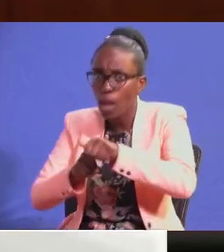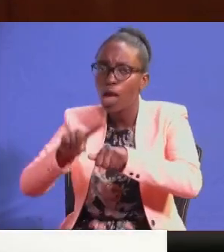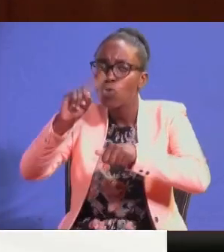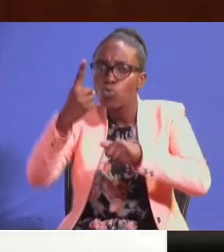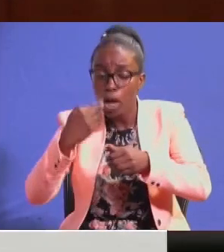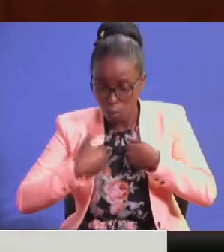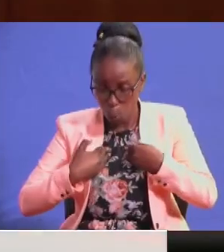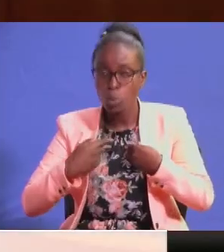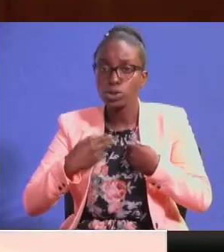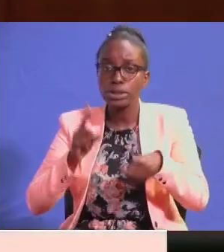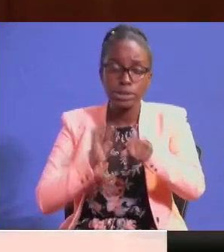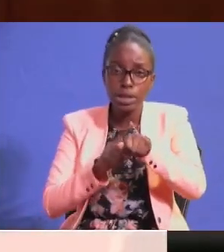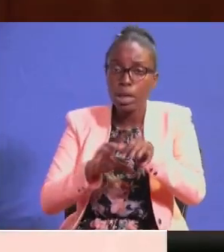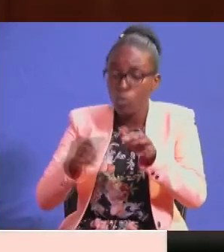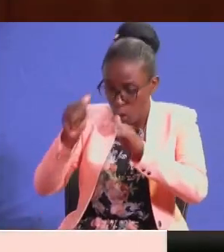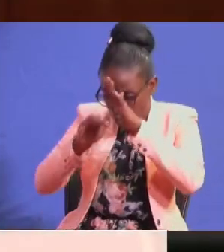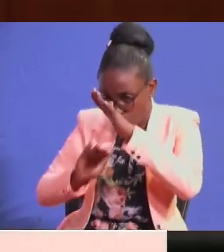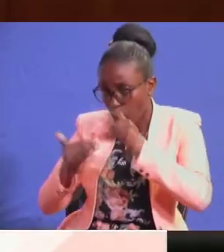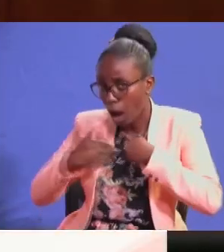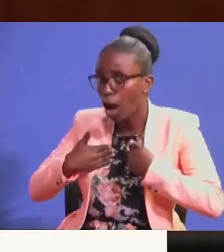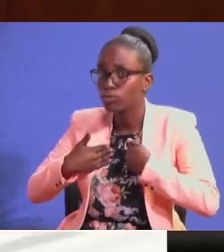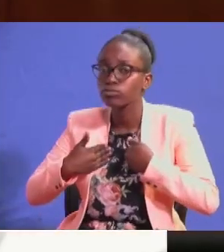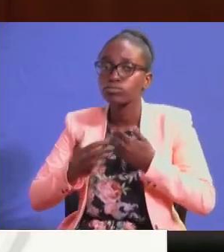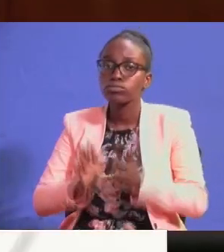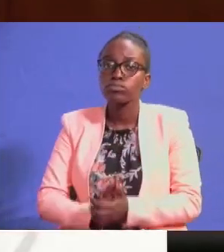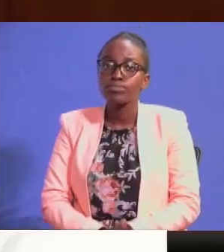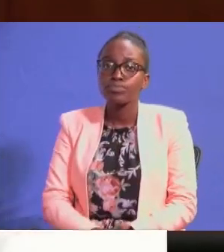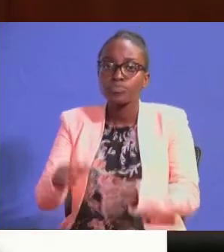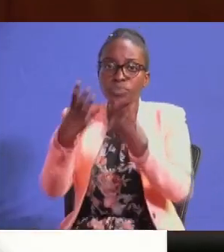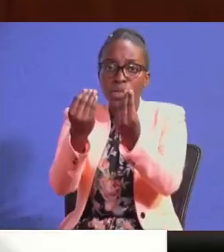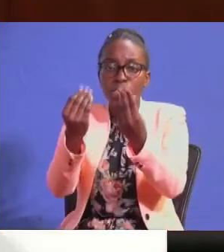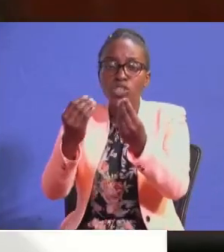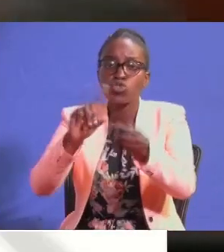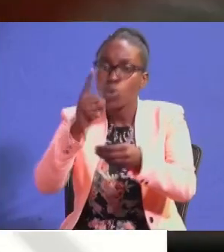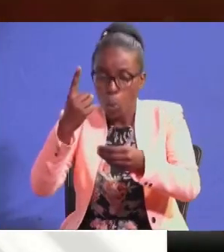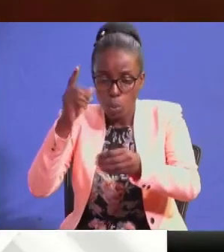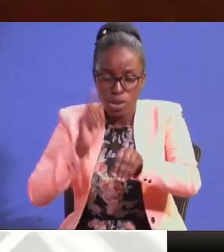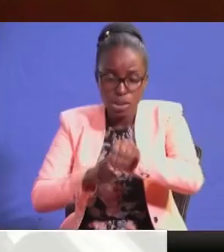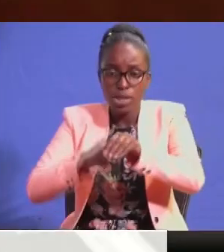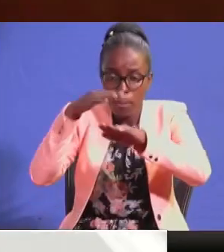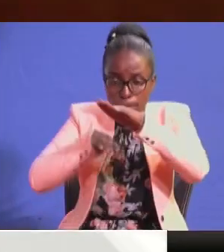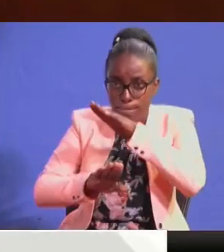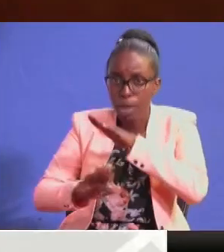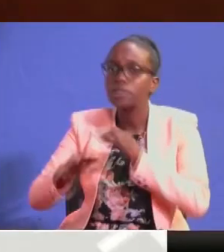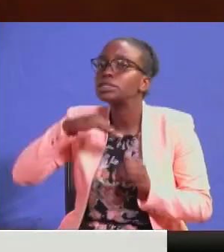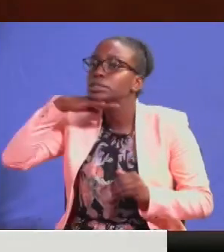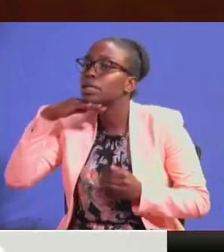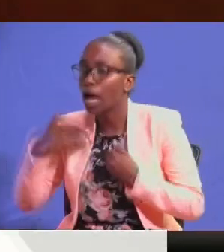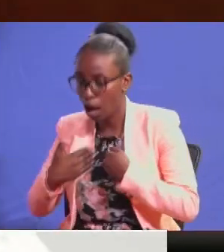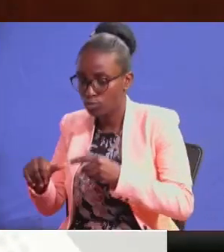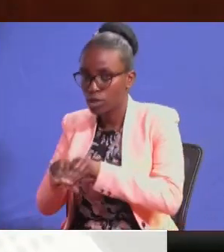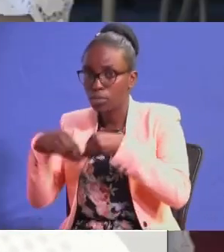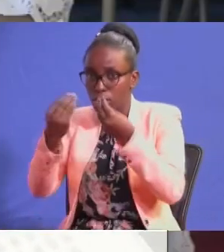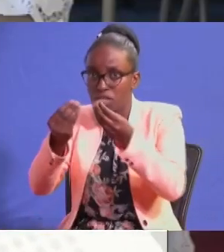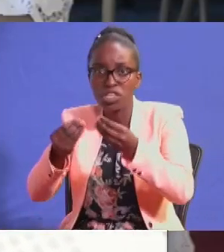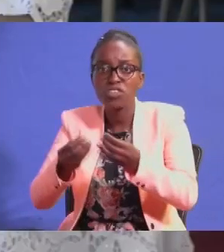administrators of the estate of his late brother. It is easy to hide under the dead because the dead cannot come to give